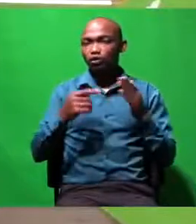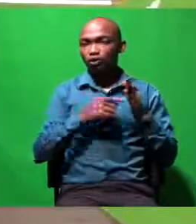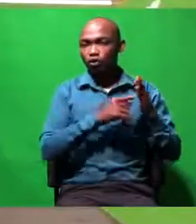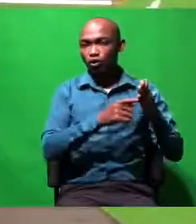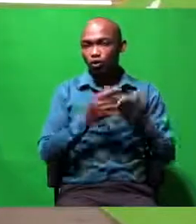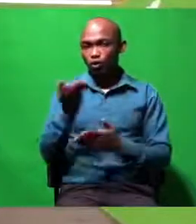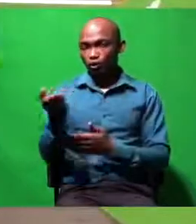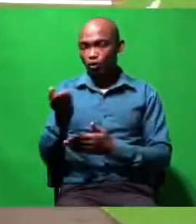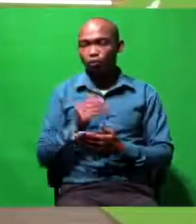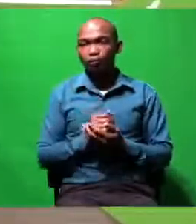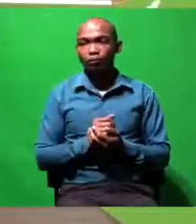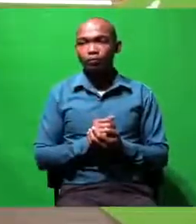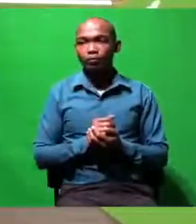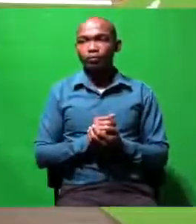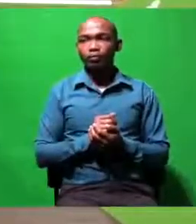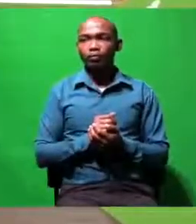This is the last one.